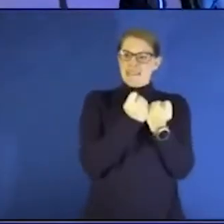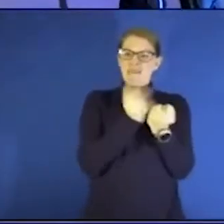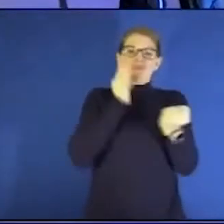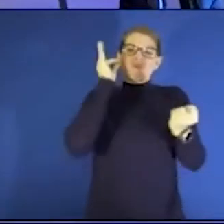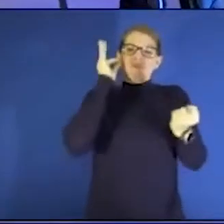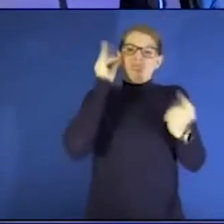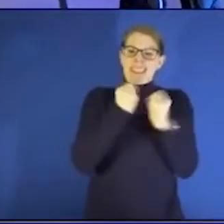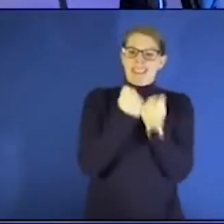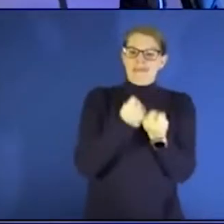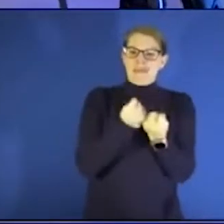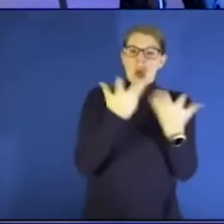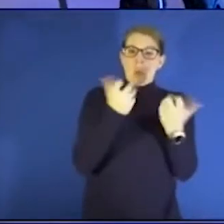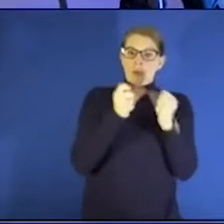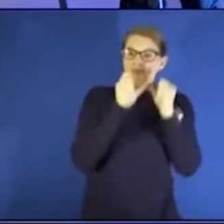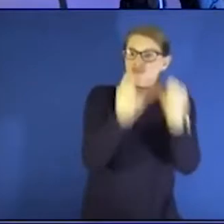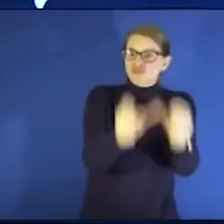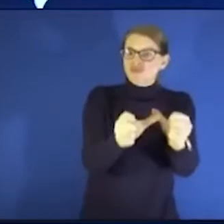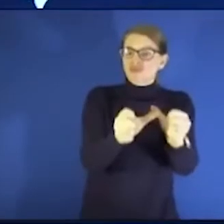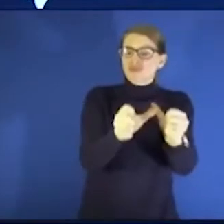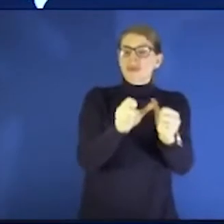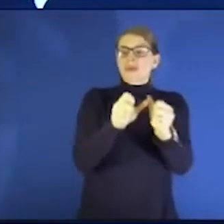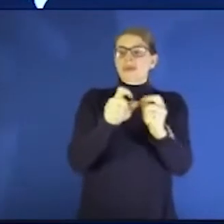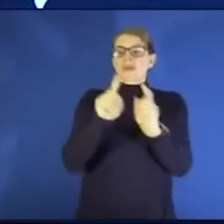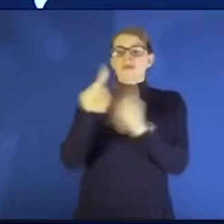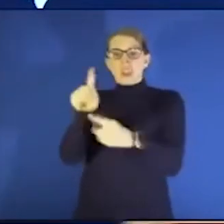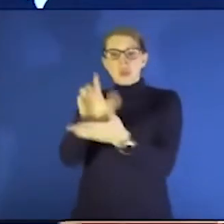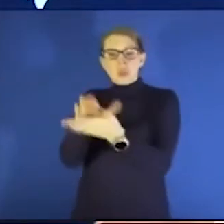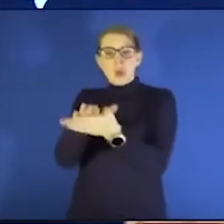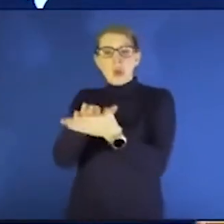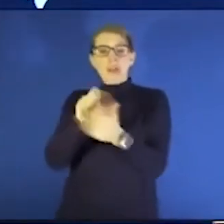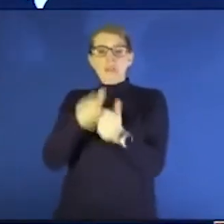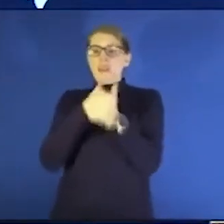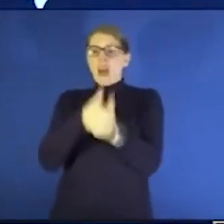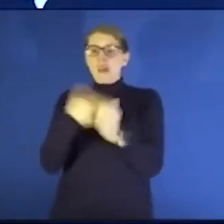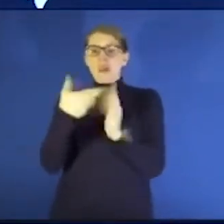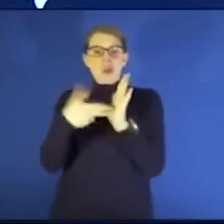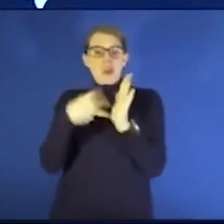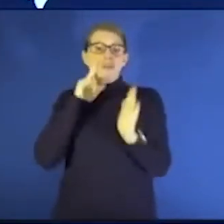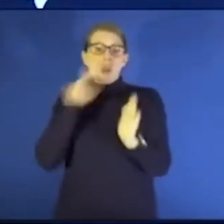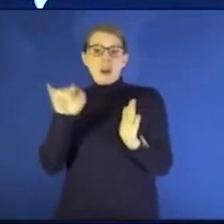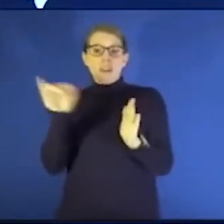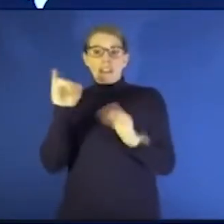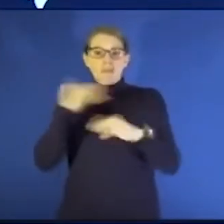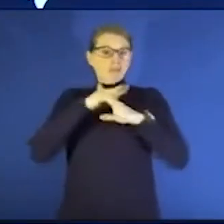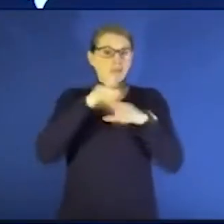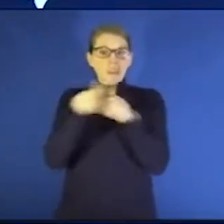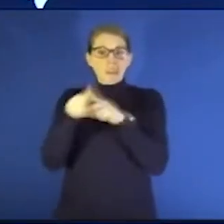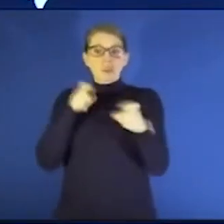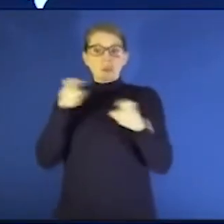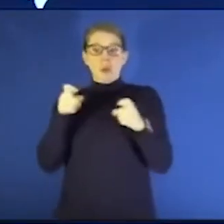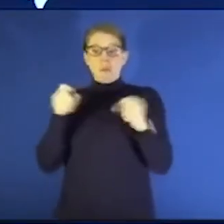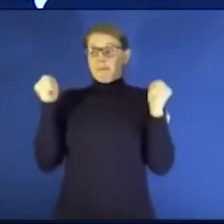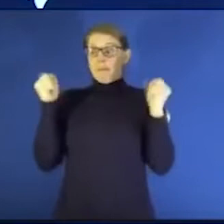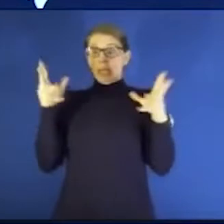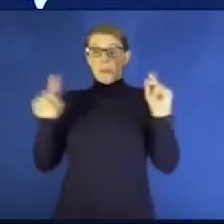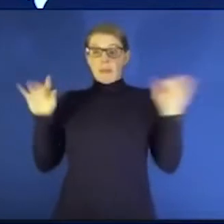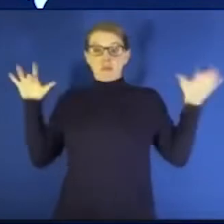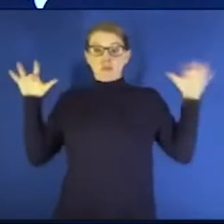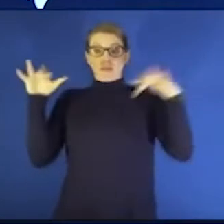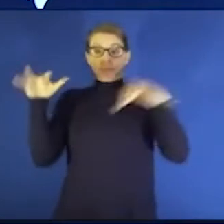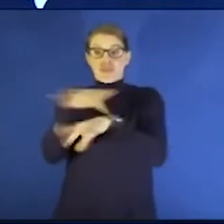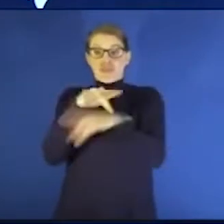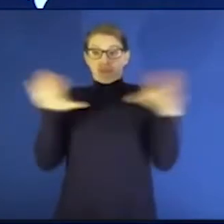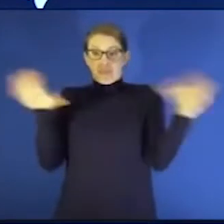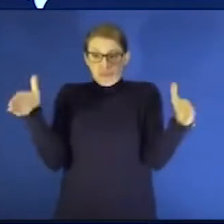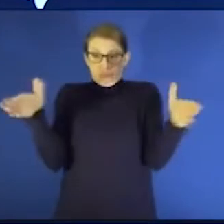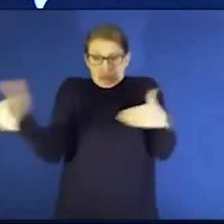way to do that is to follow the rules of infection prevention and control, because they still apply, right? You put a bunch of people together in a small area, and all of a sudden you're going to